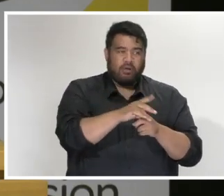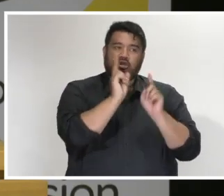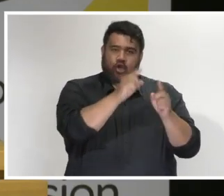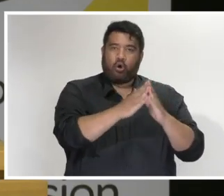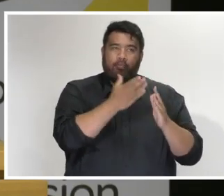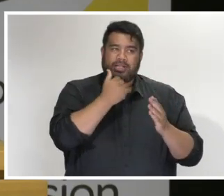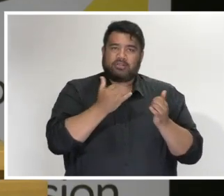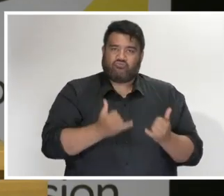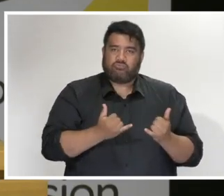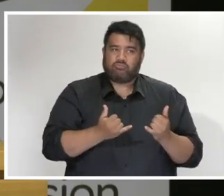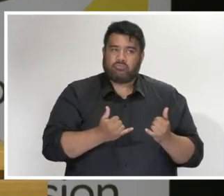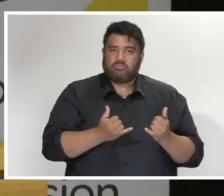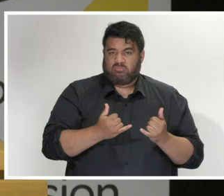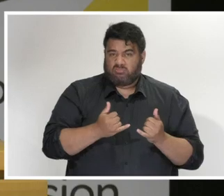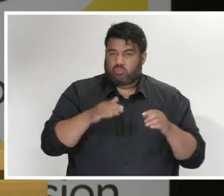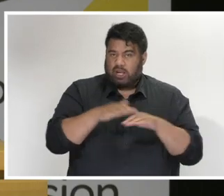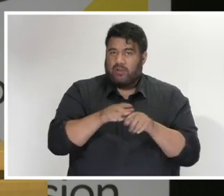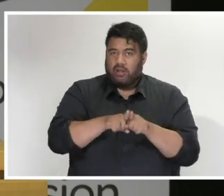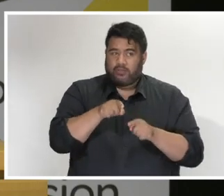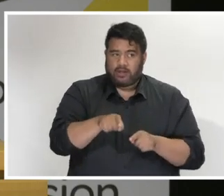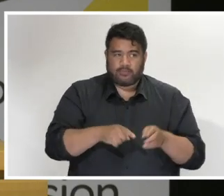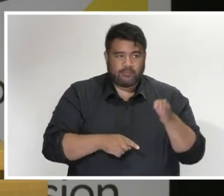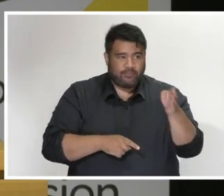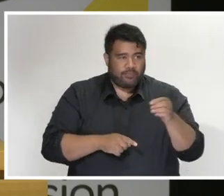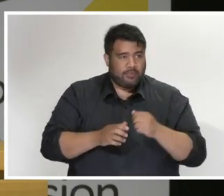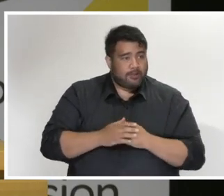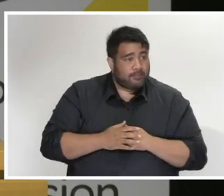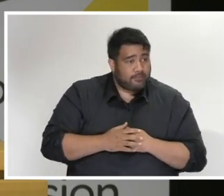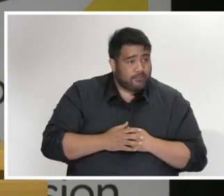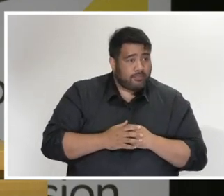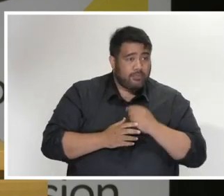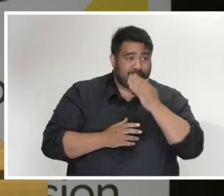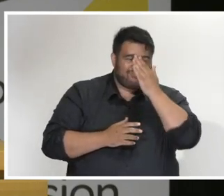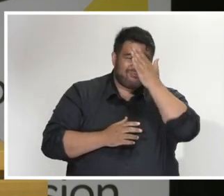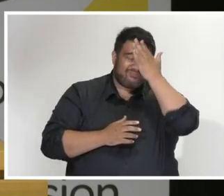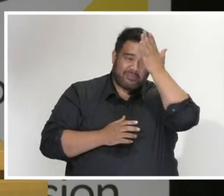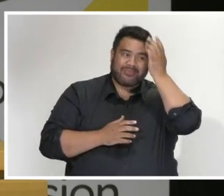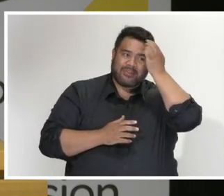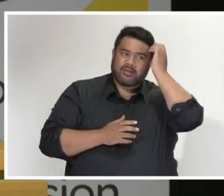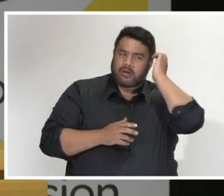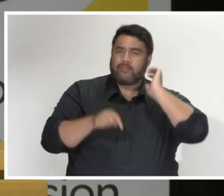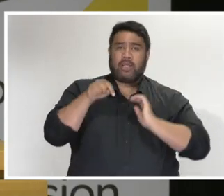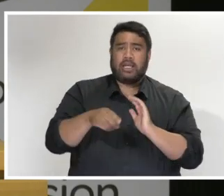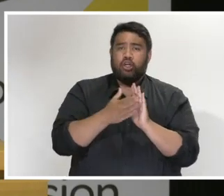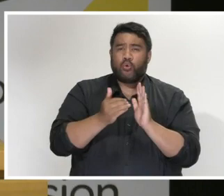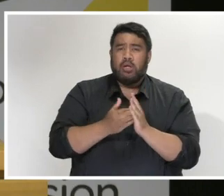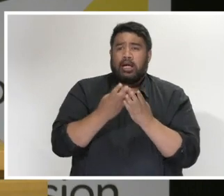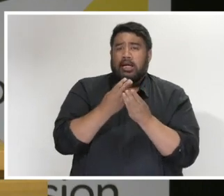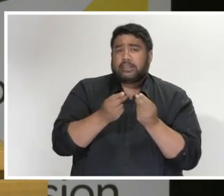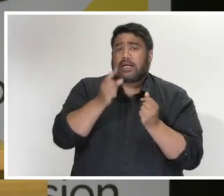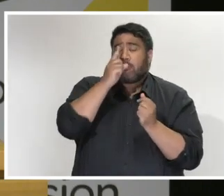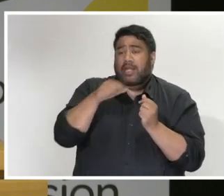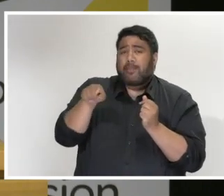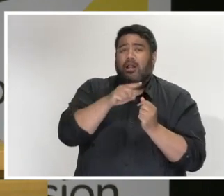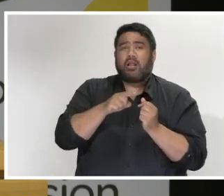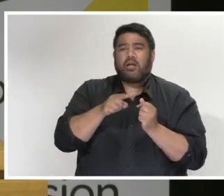close contacts. Several Instagram influencers in New Zealand, so Instagram influencers in New Zealand are saying that 5G is the